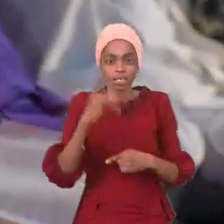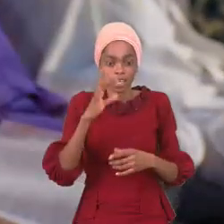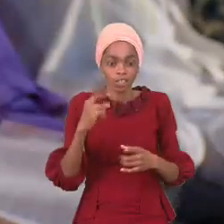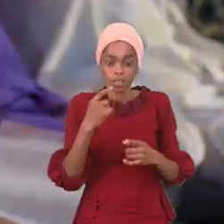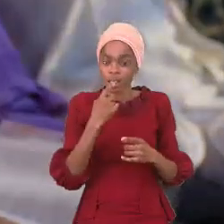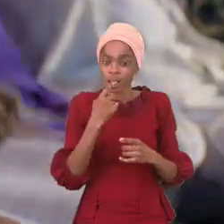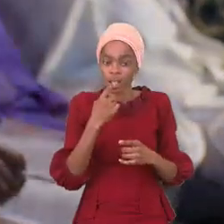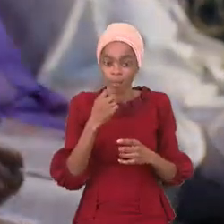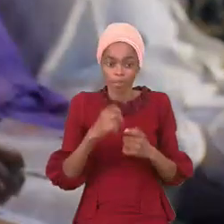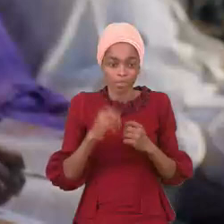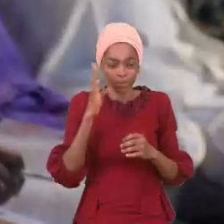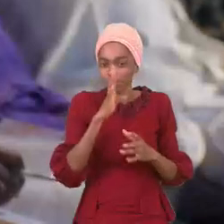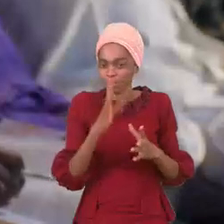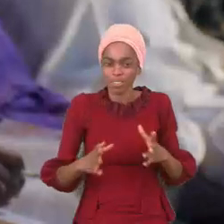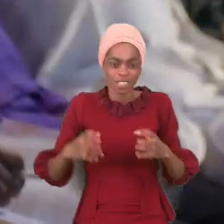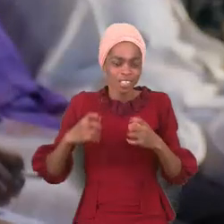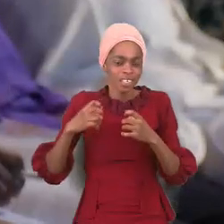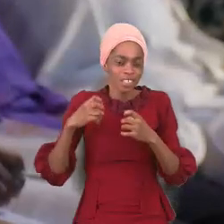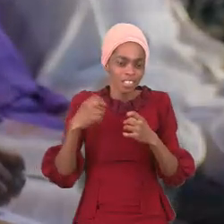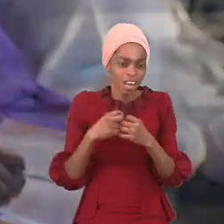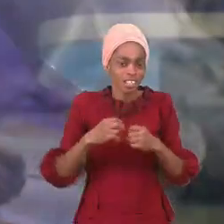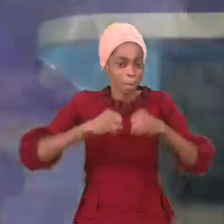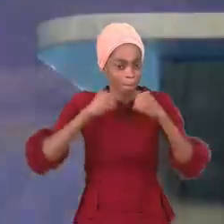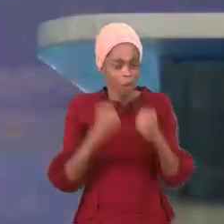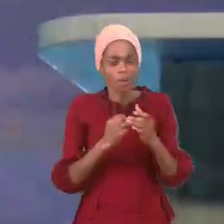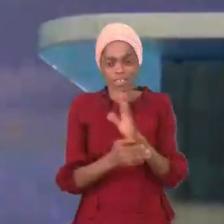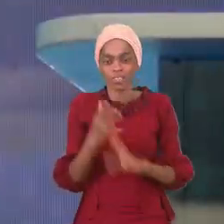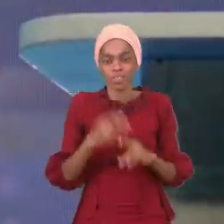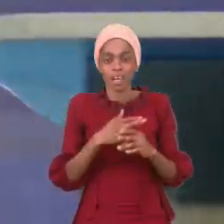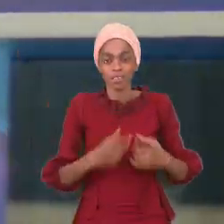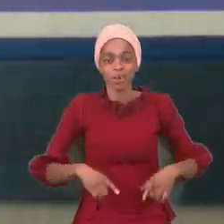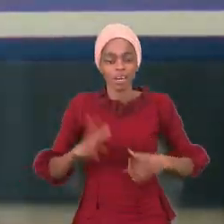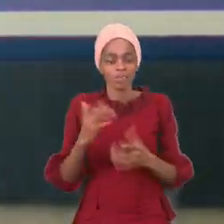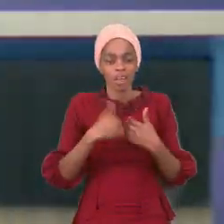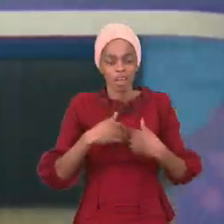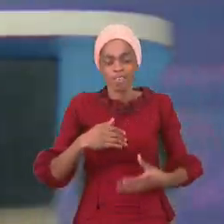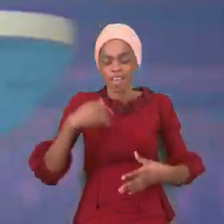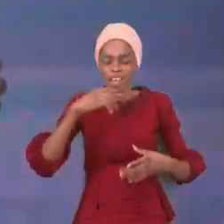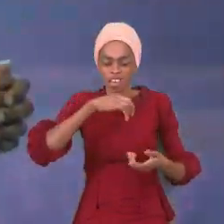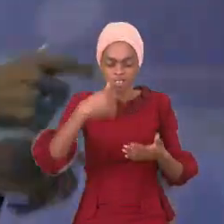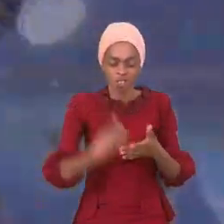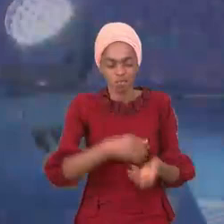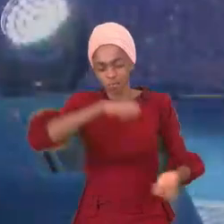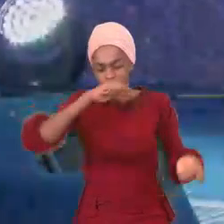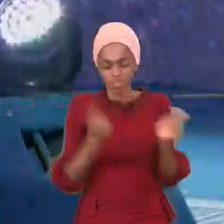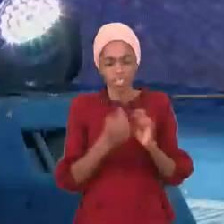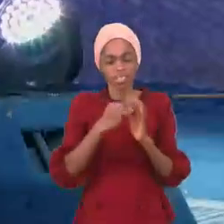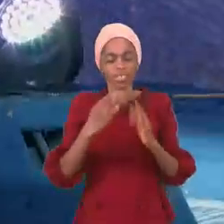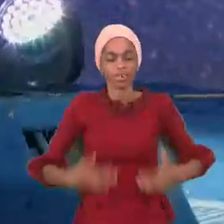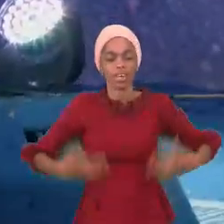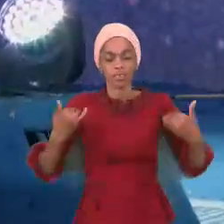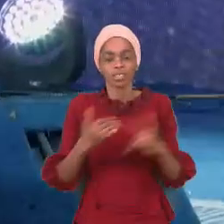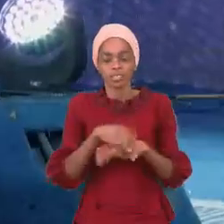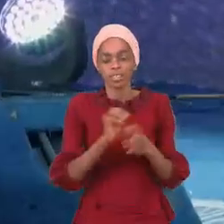be restored. And life will come and have a new turn in your life tonight. In Jesus'